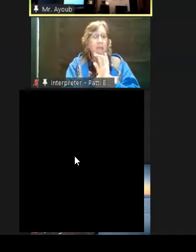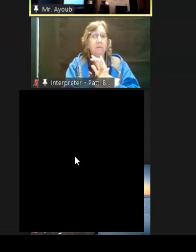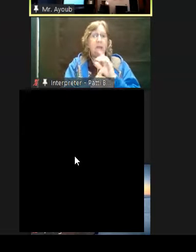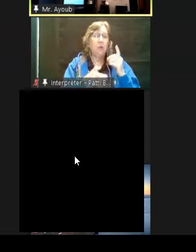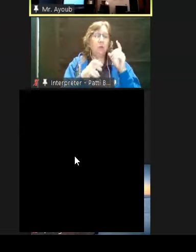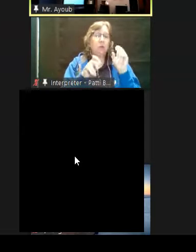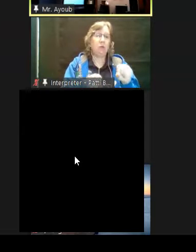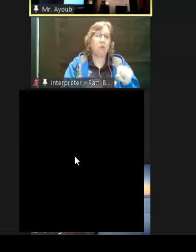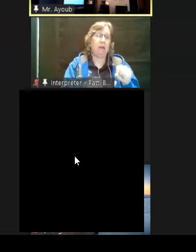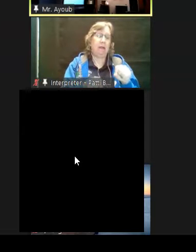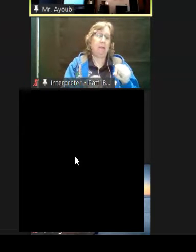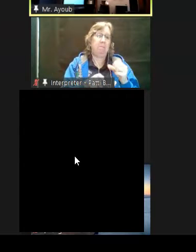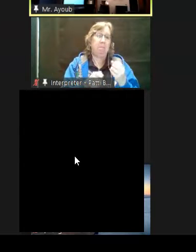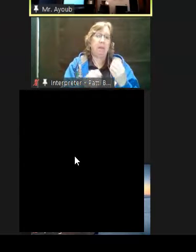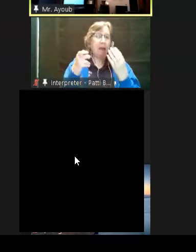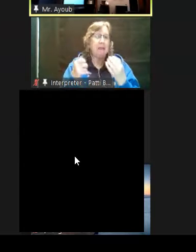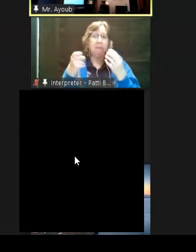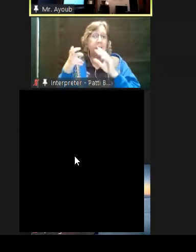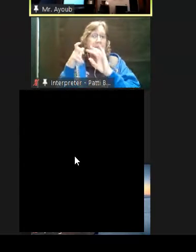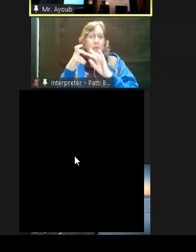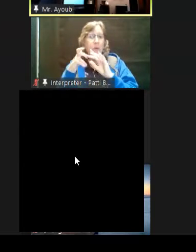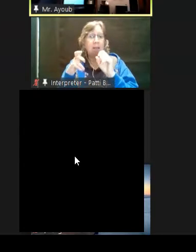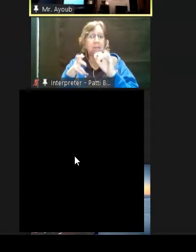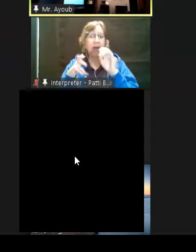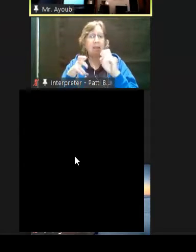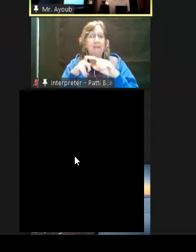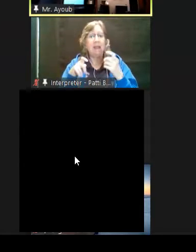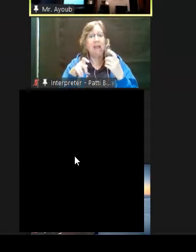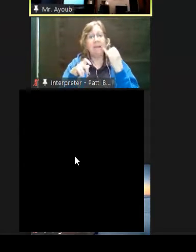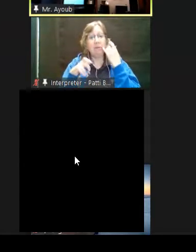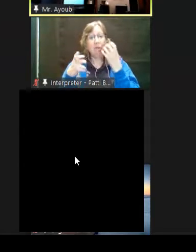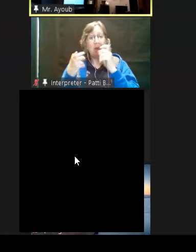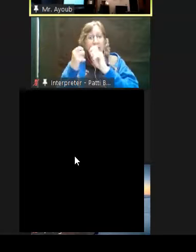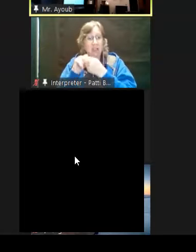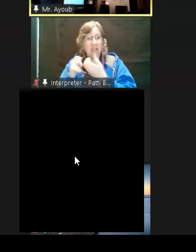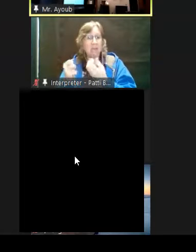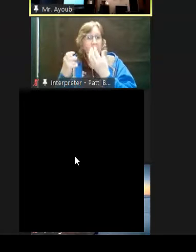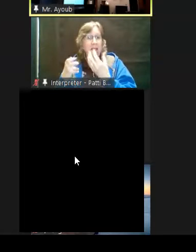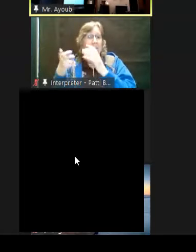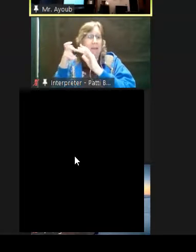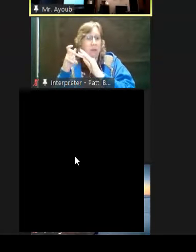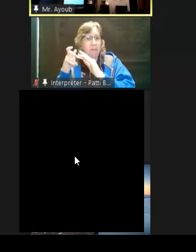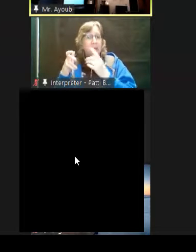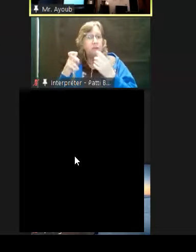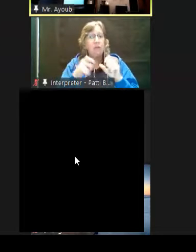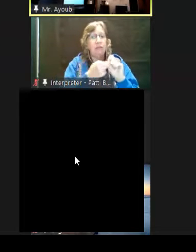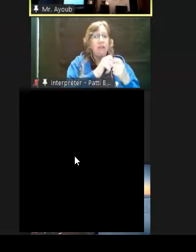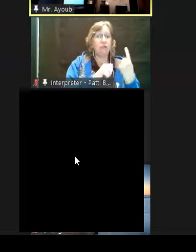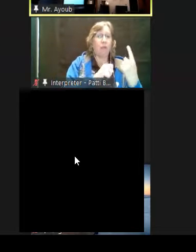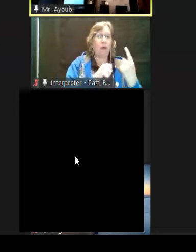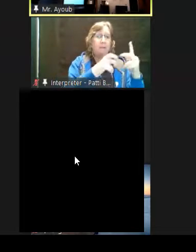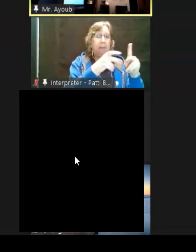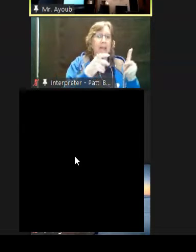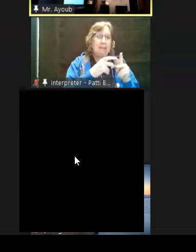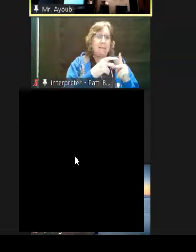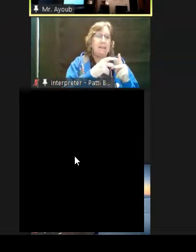websites with the information as you want. To make changes, you're only making change to one place for many websites.